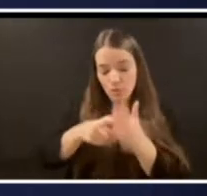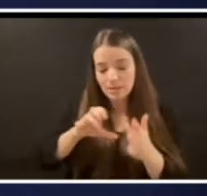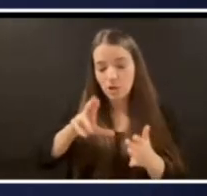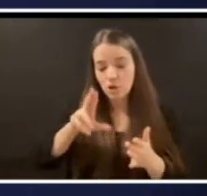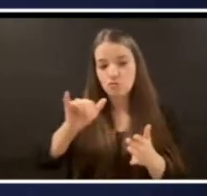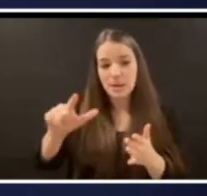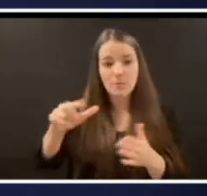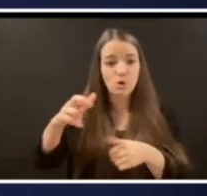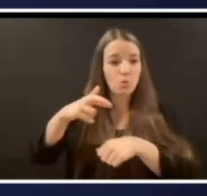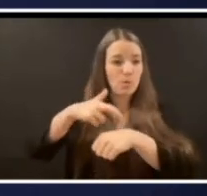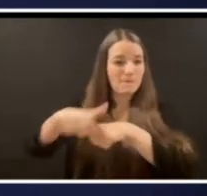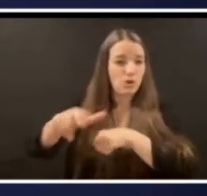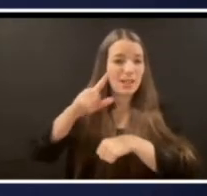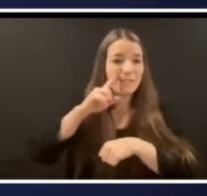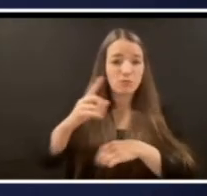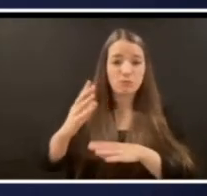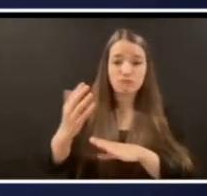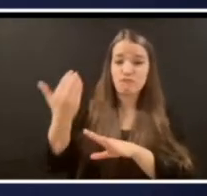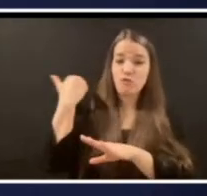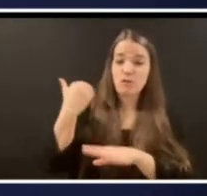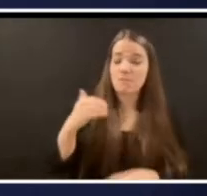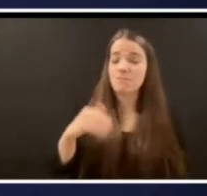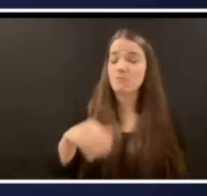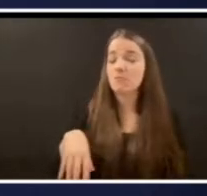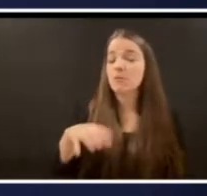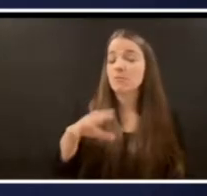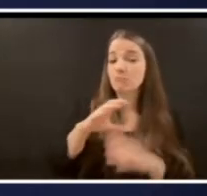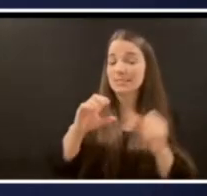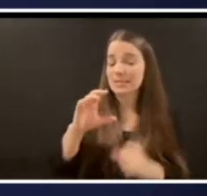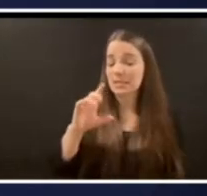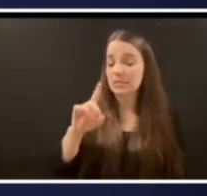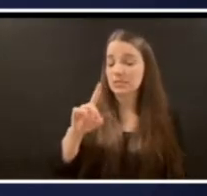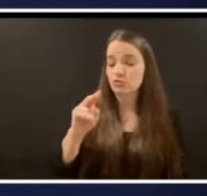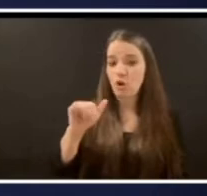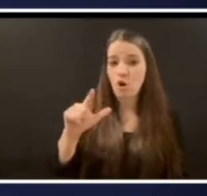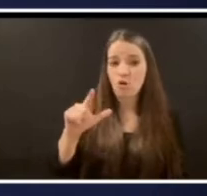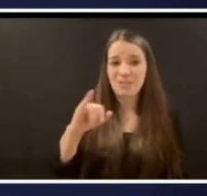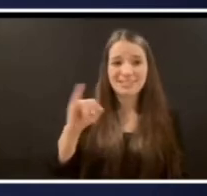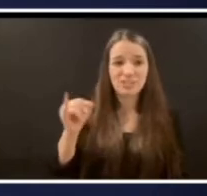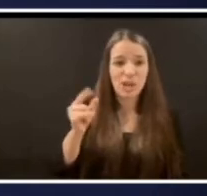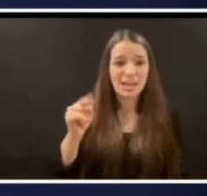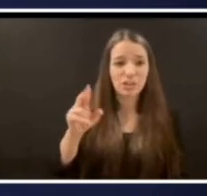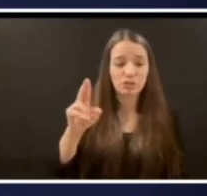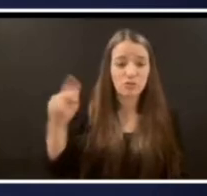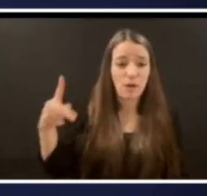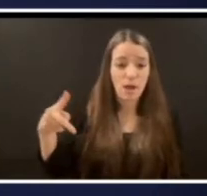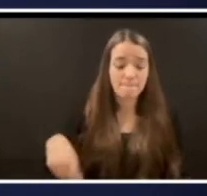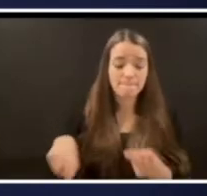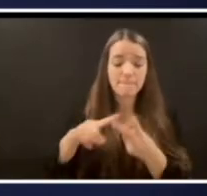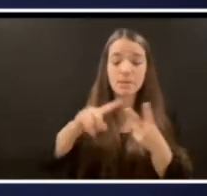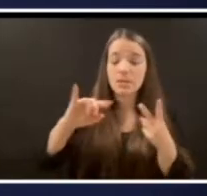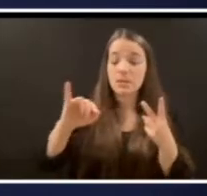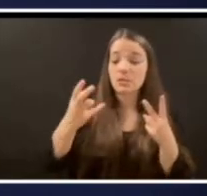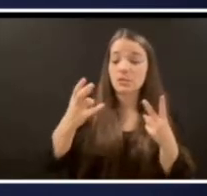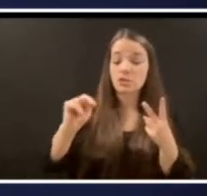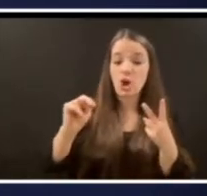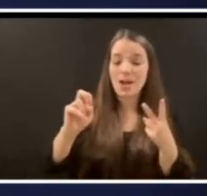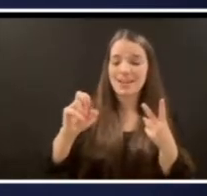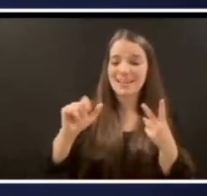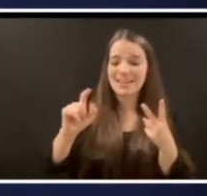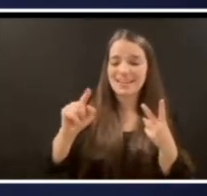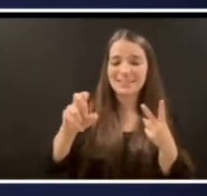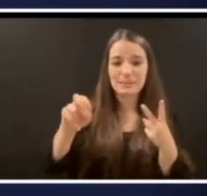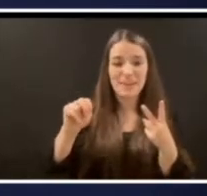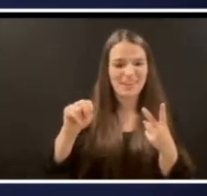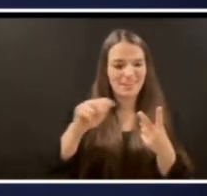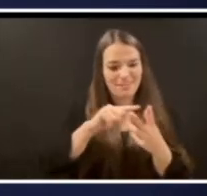former President Donald J. Trump, John Eastman, and others for violations of this